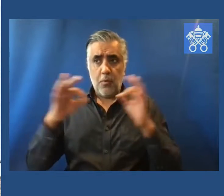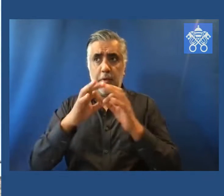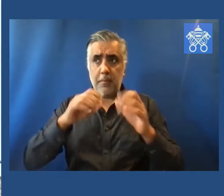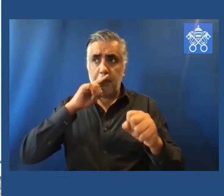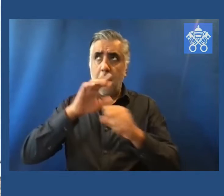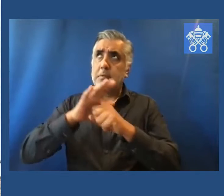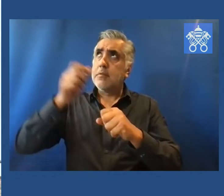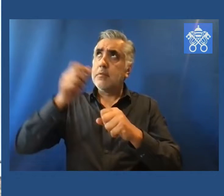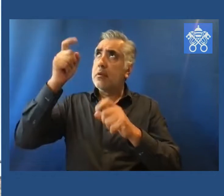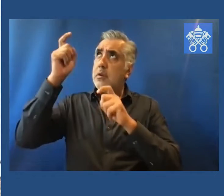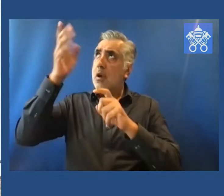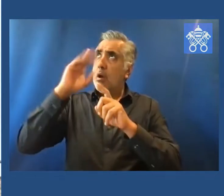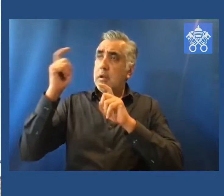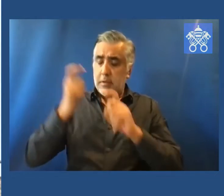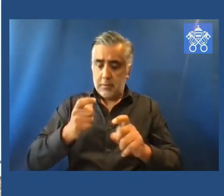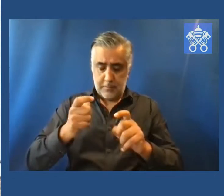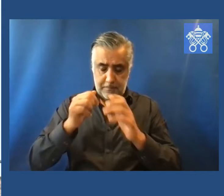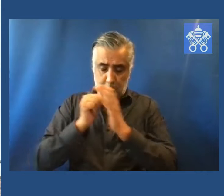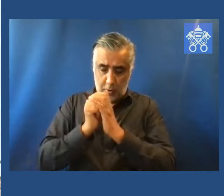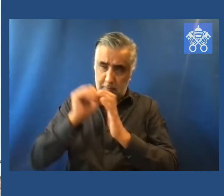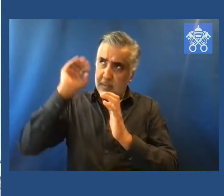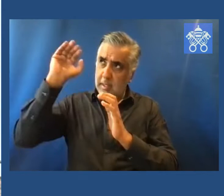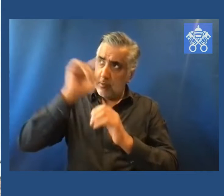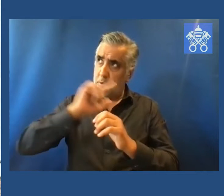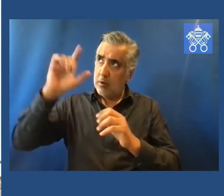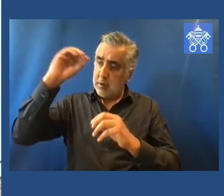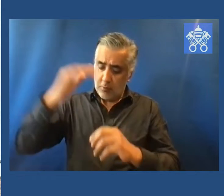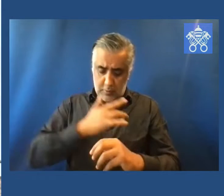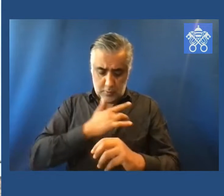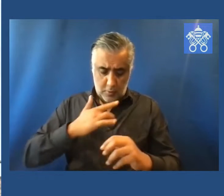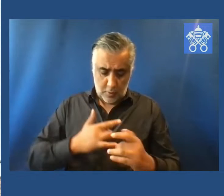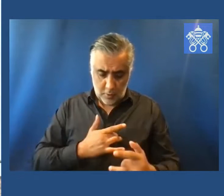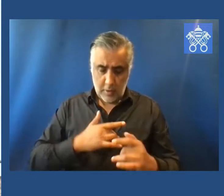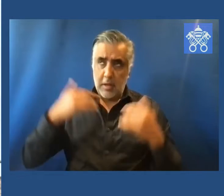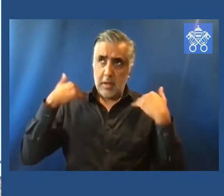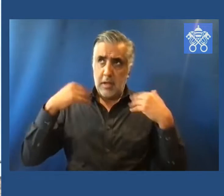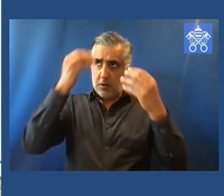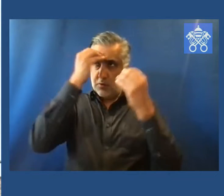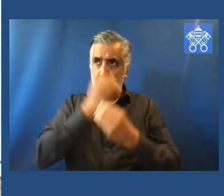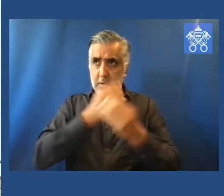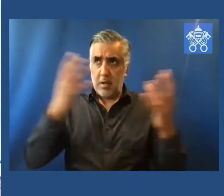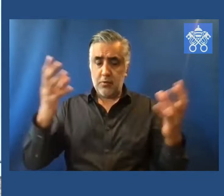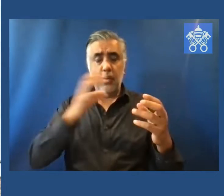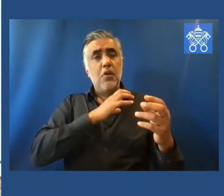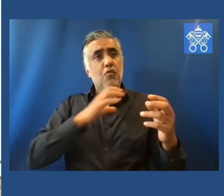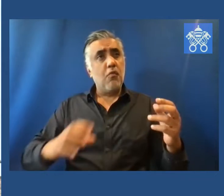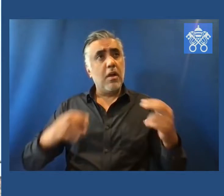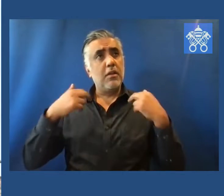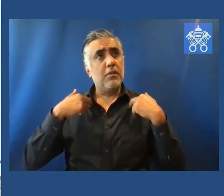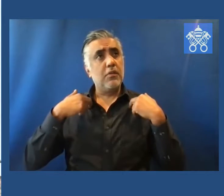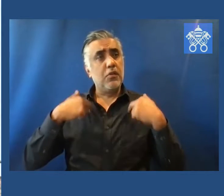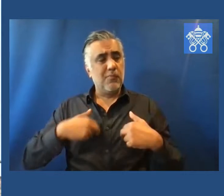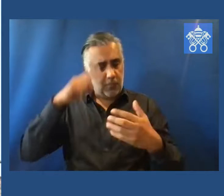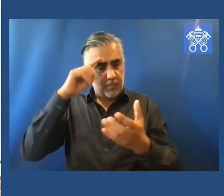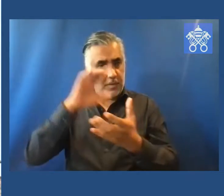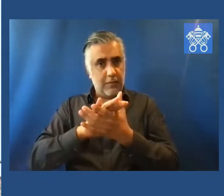digni efficiamur promissionibus Christi. Gratiam tuam, quesum Domine, mentibus nostris infunde, qui angelo nunciante